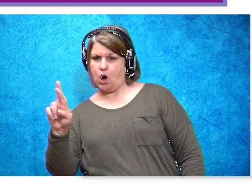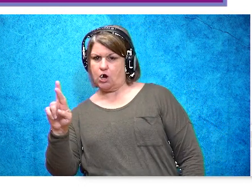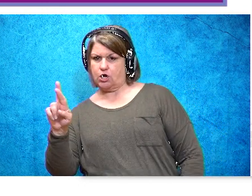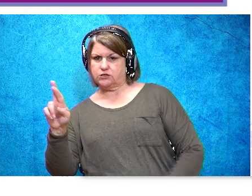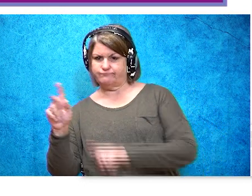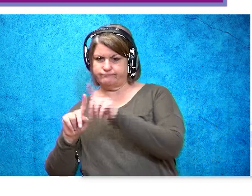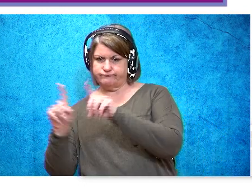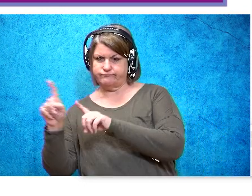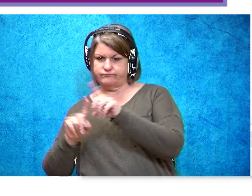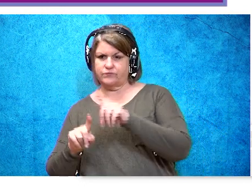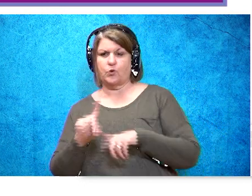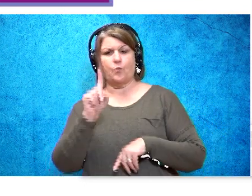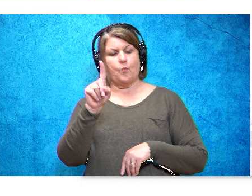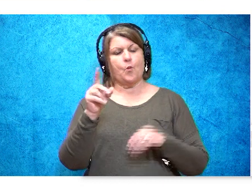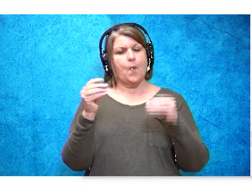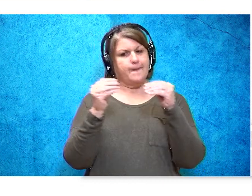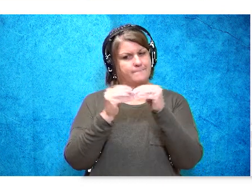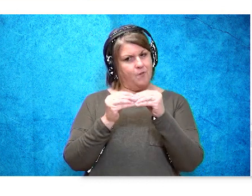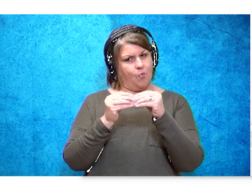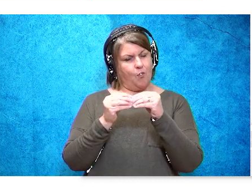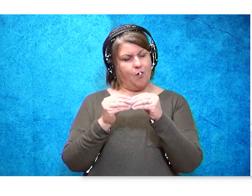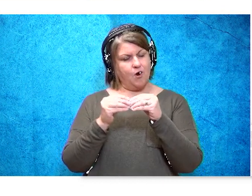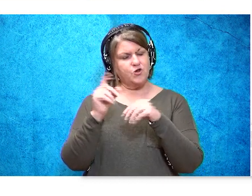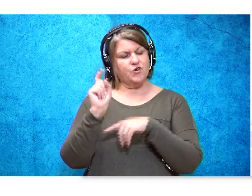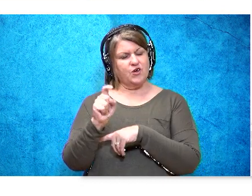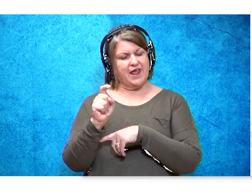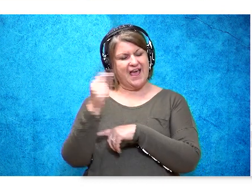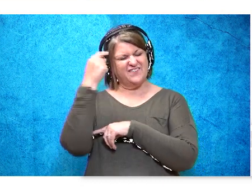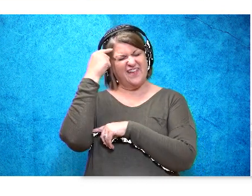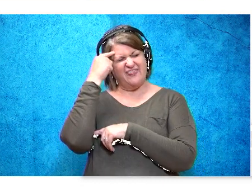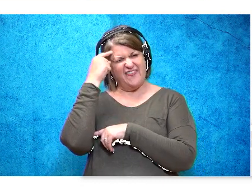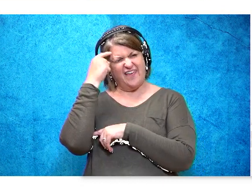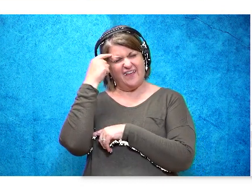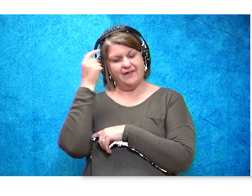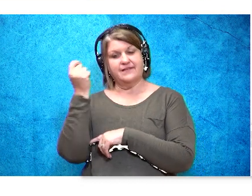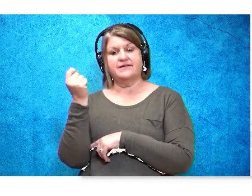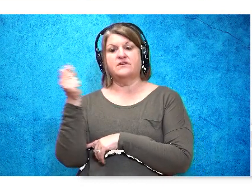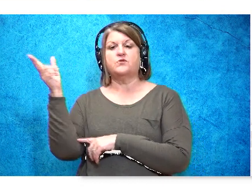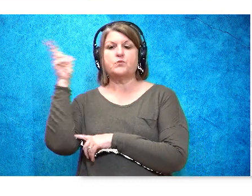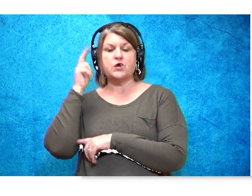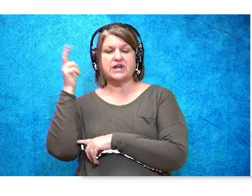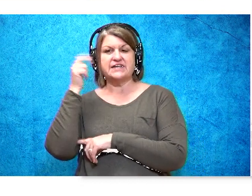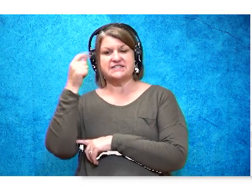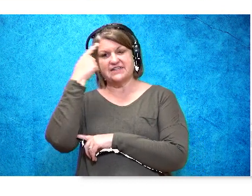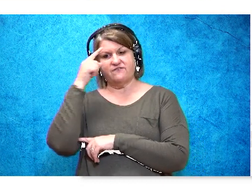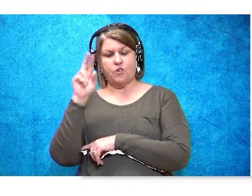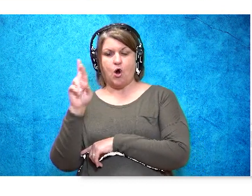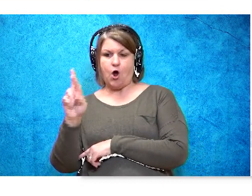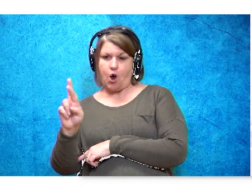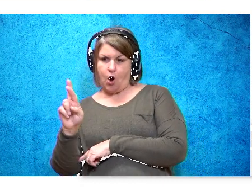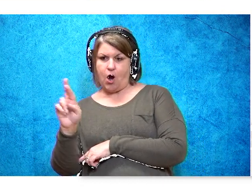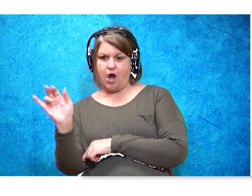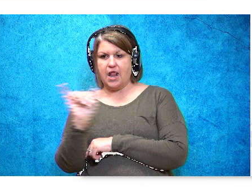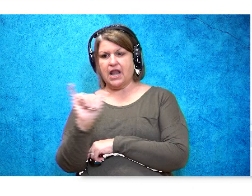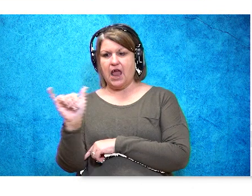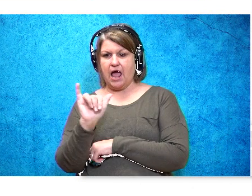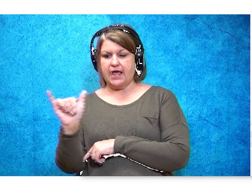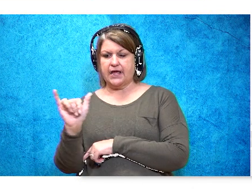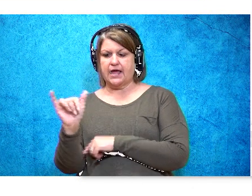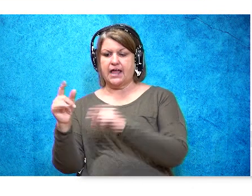this one is a tricky one. You're going to have to think. We're listening for R like in the word